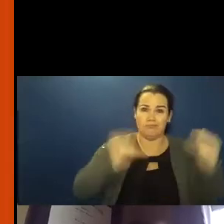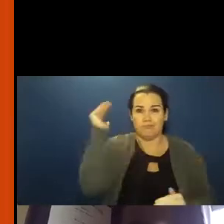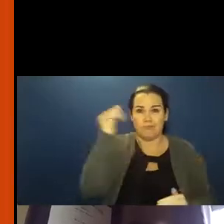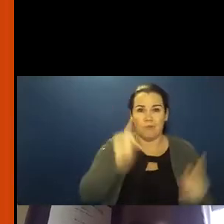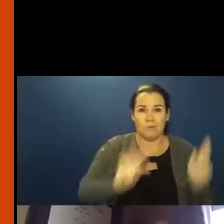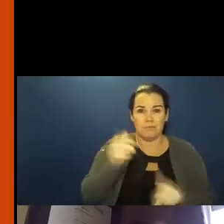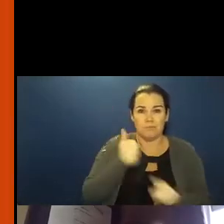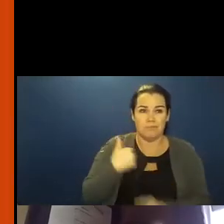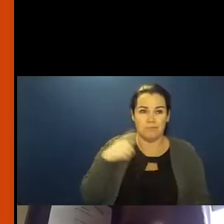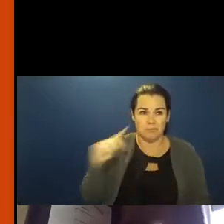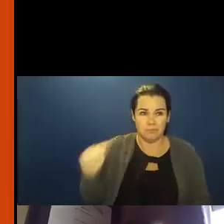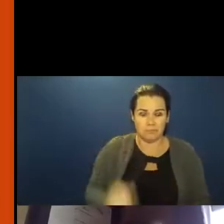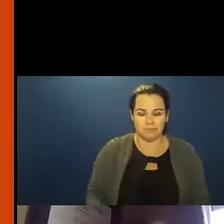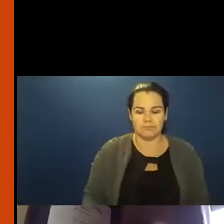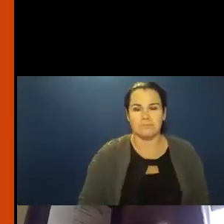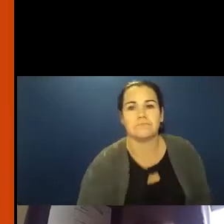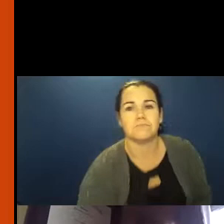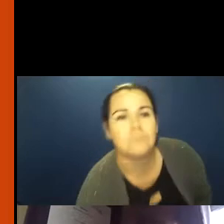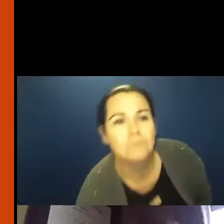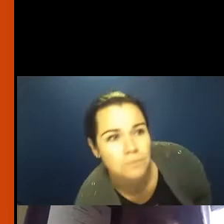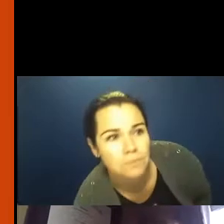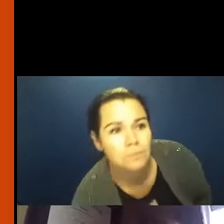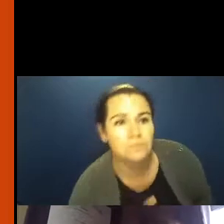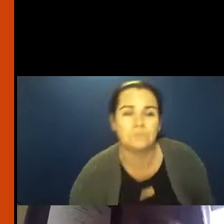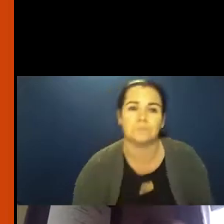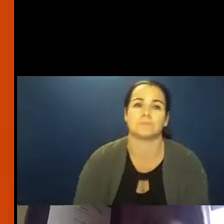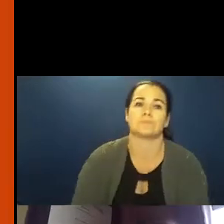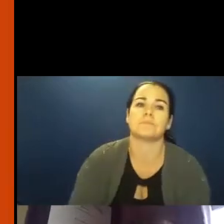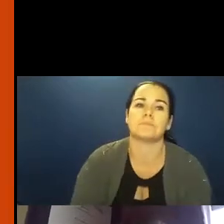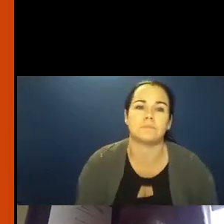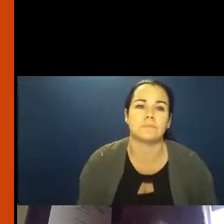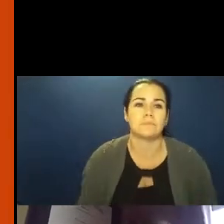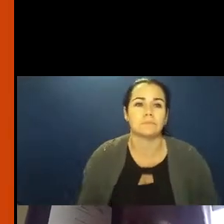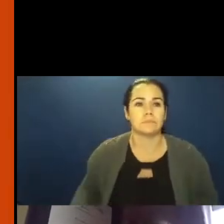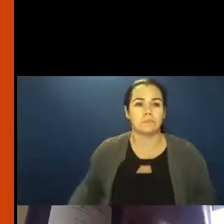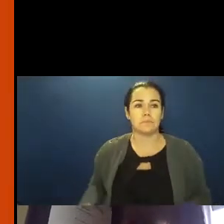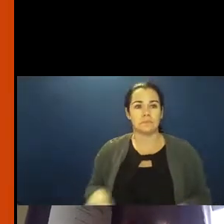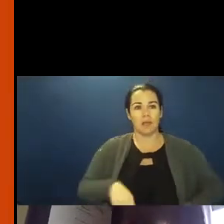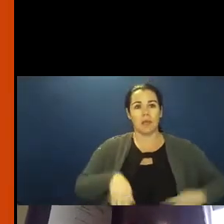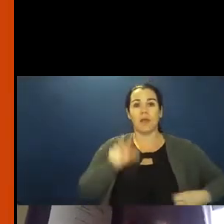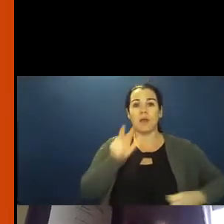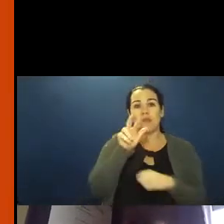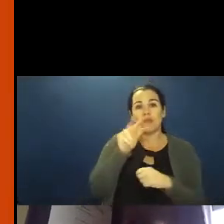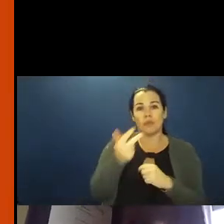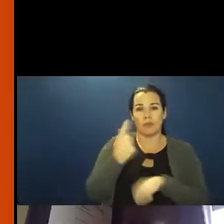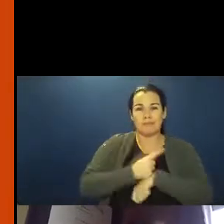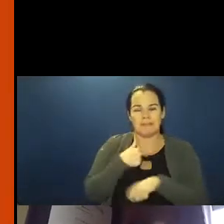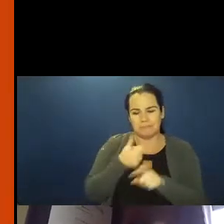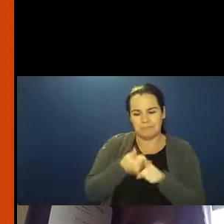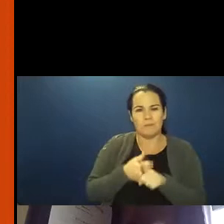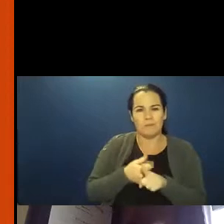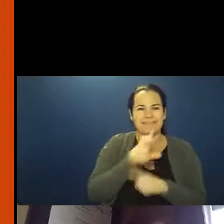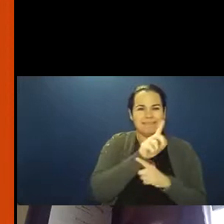disabilities. In day three, we had this continuation of what I call disability as a COVID issues in talking